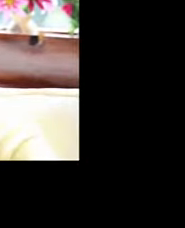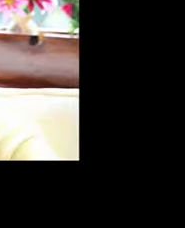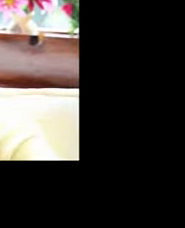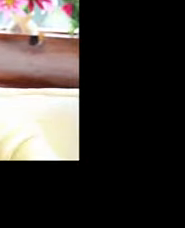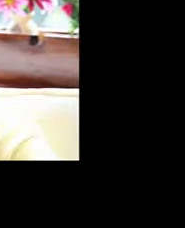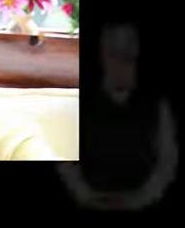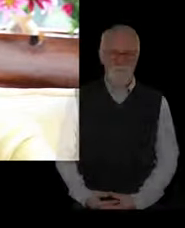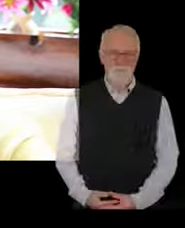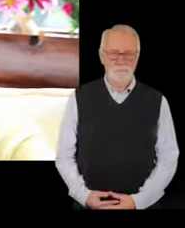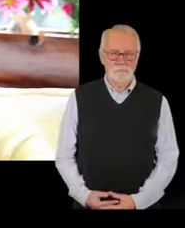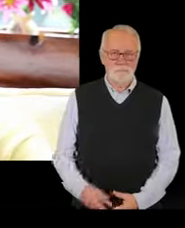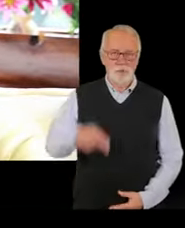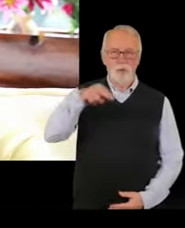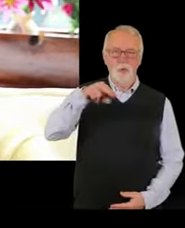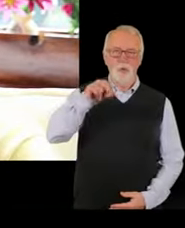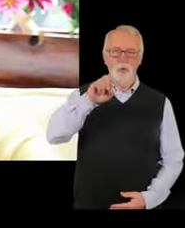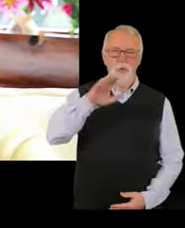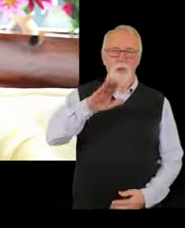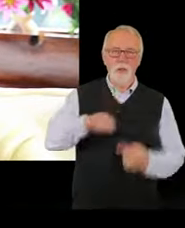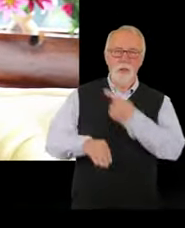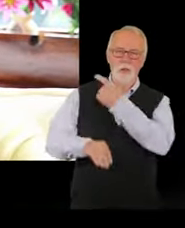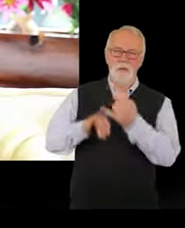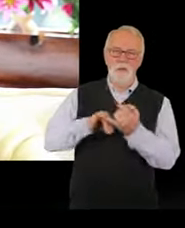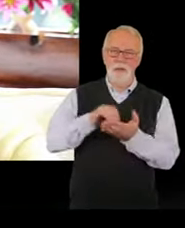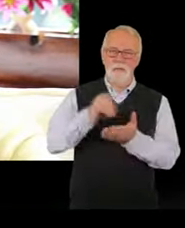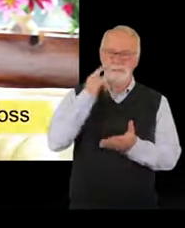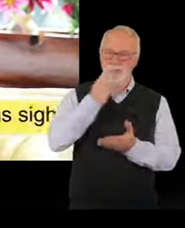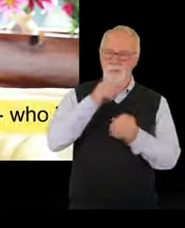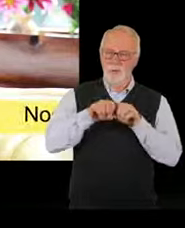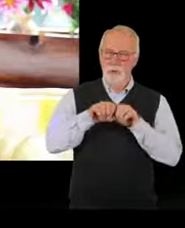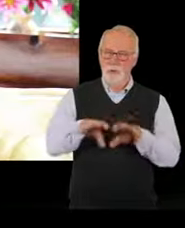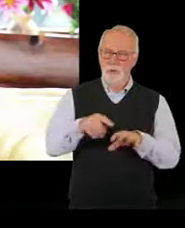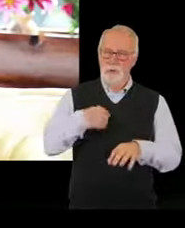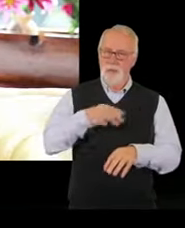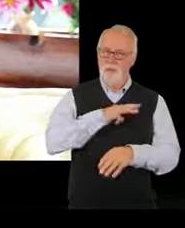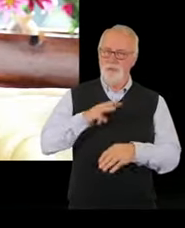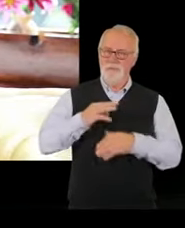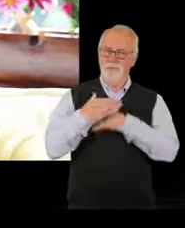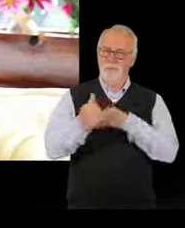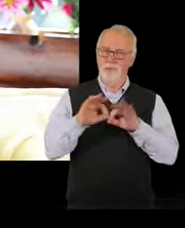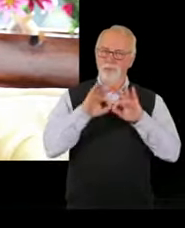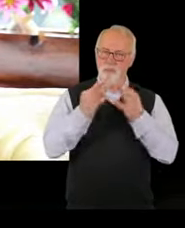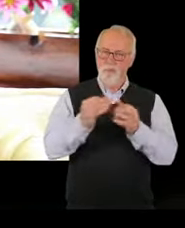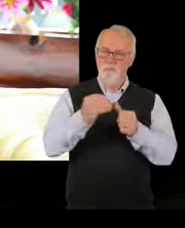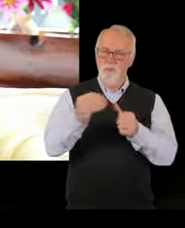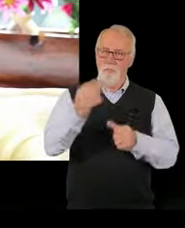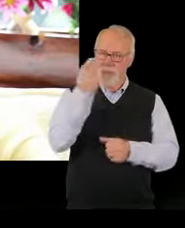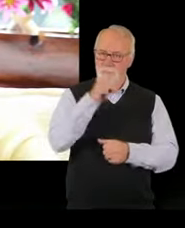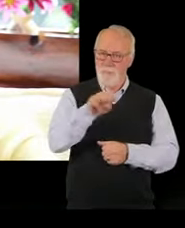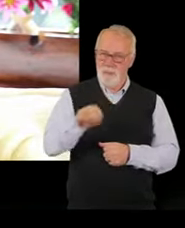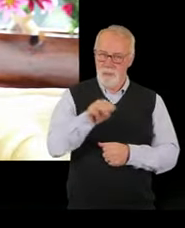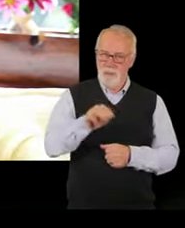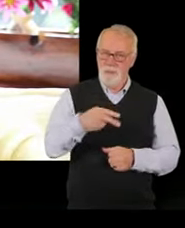I was invited into a group of other blind people. It was a very social, very relaxed situation.